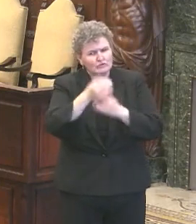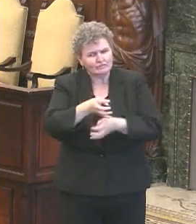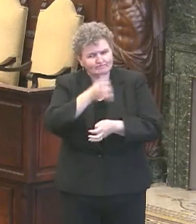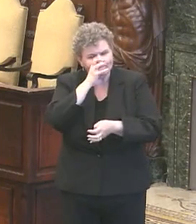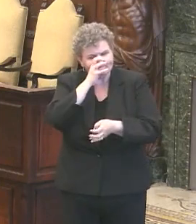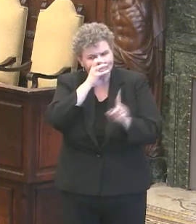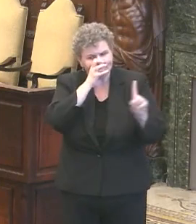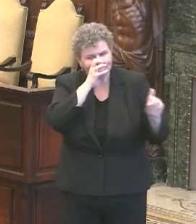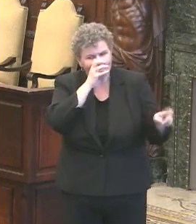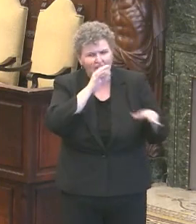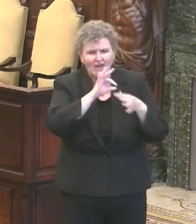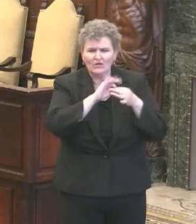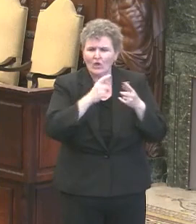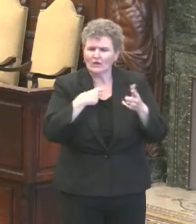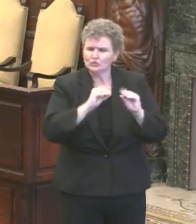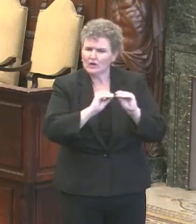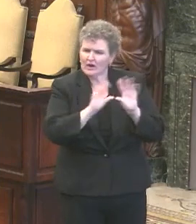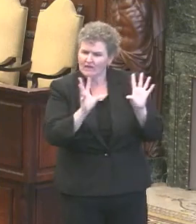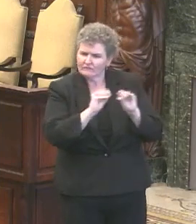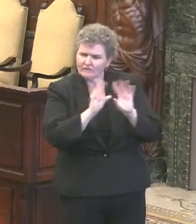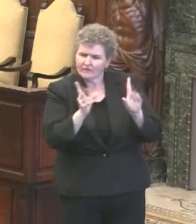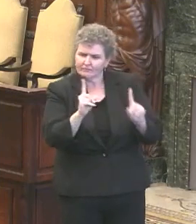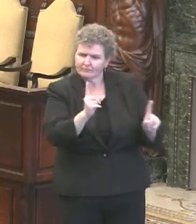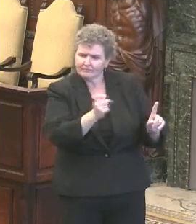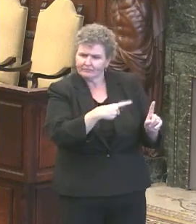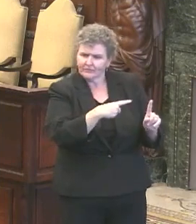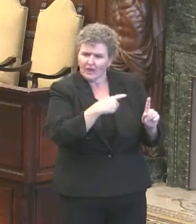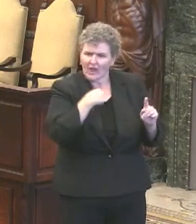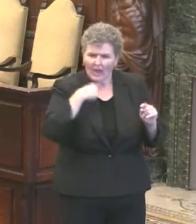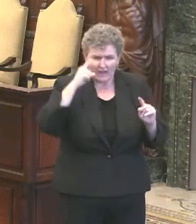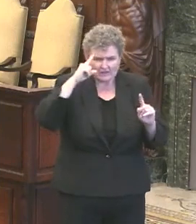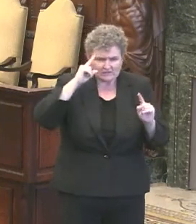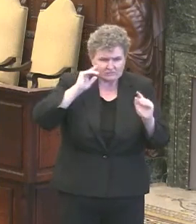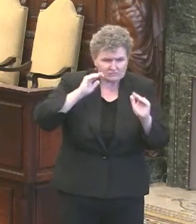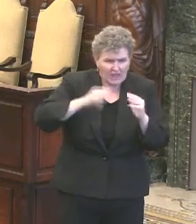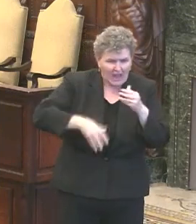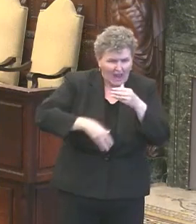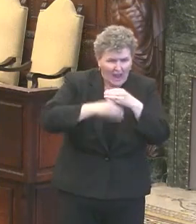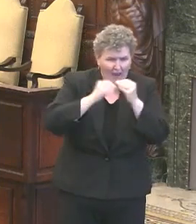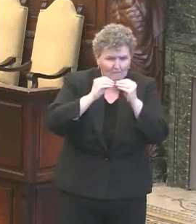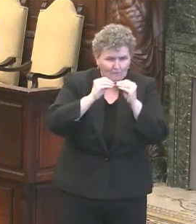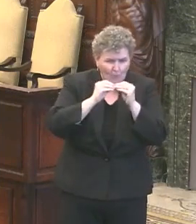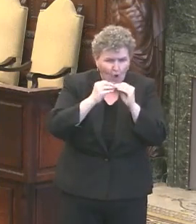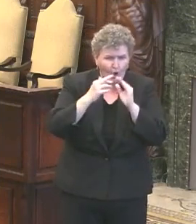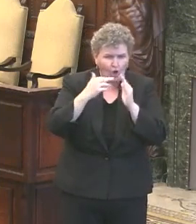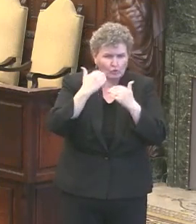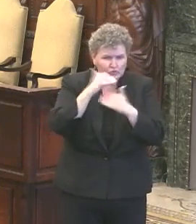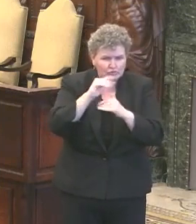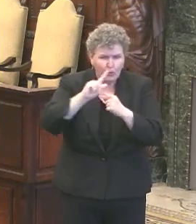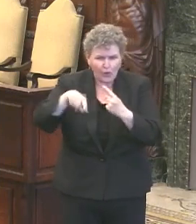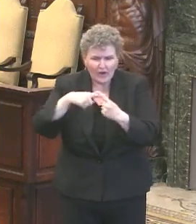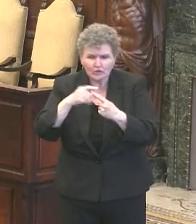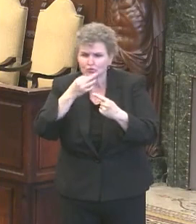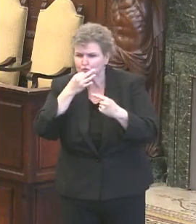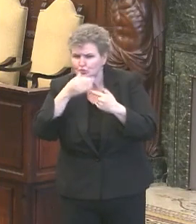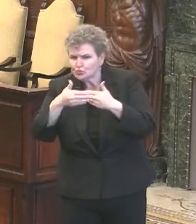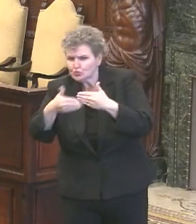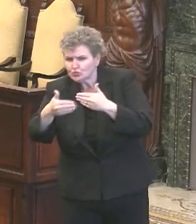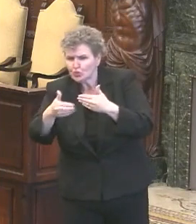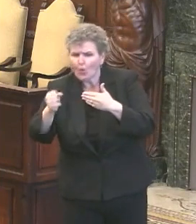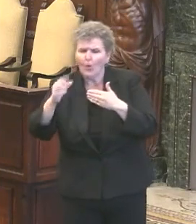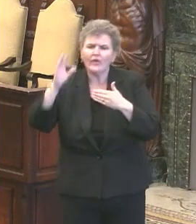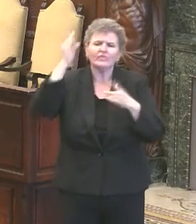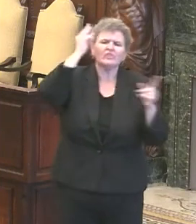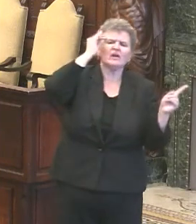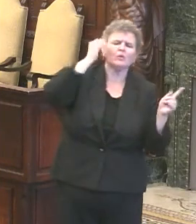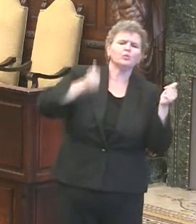for clarification. Is that something, can we expect additional restrictions in the coming days, or are you still undecided on that?